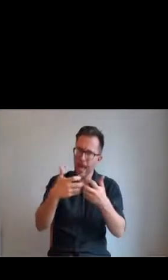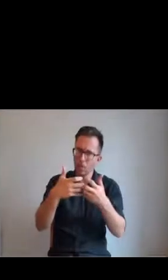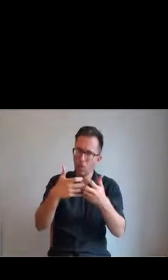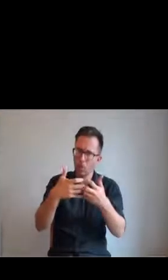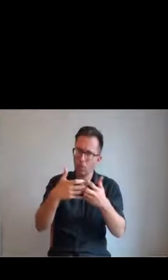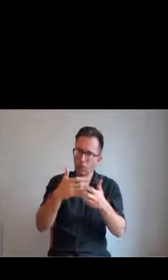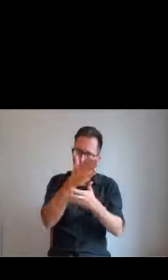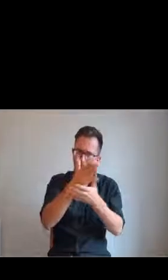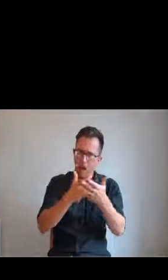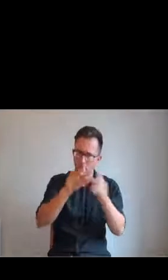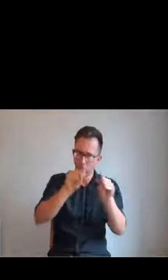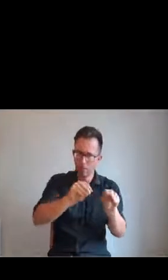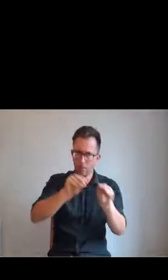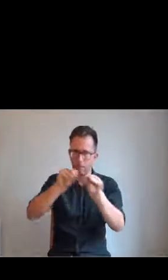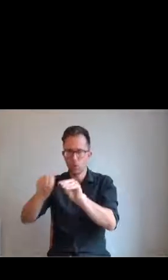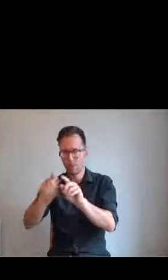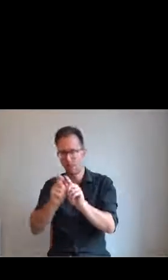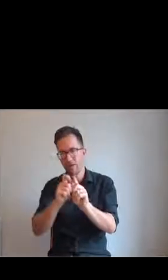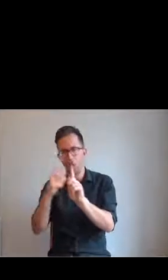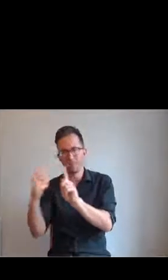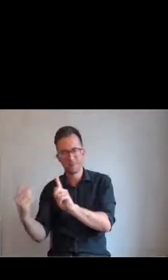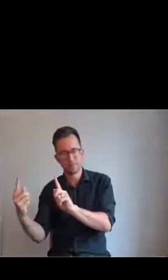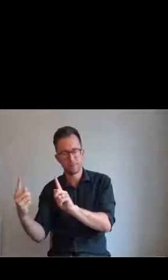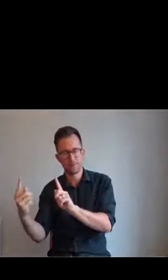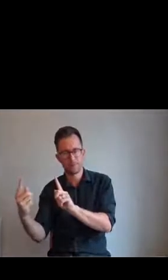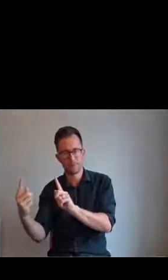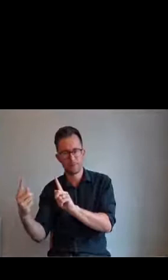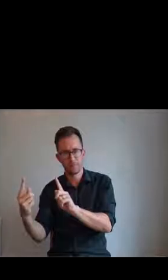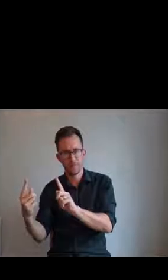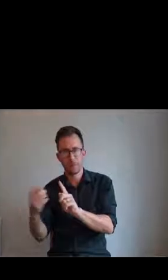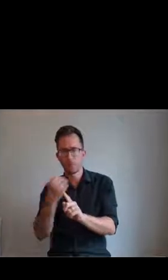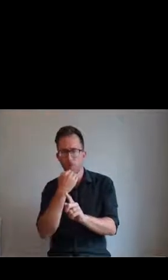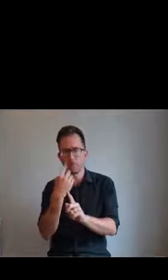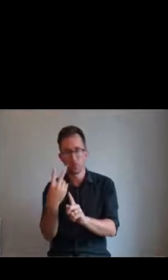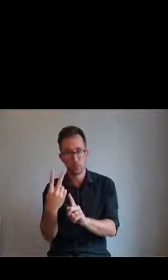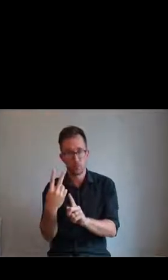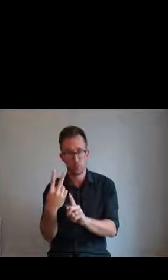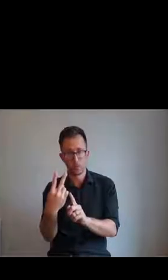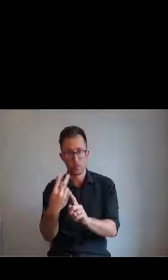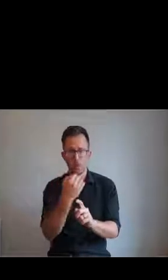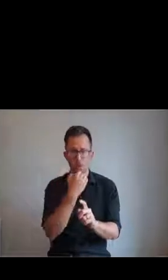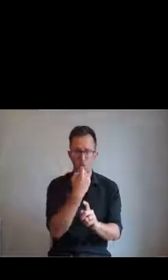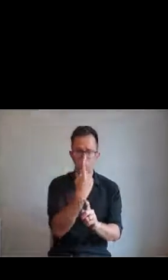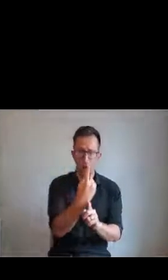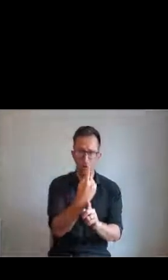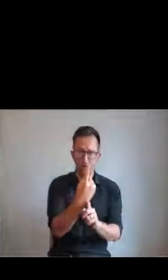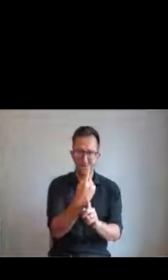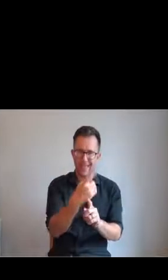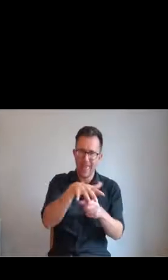is adjacent to the existing showground and denoted by number 2 on the image on screen.